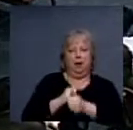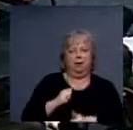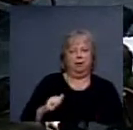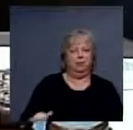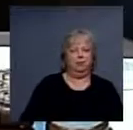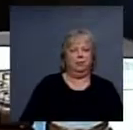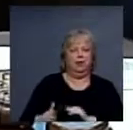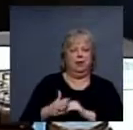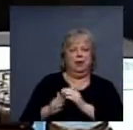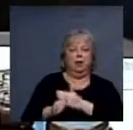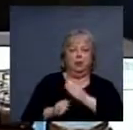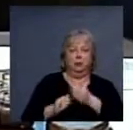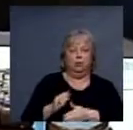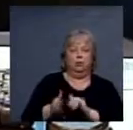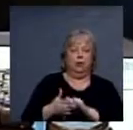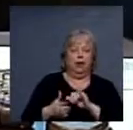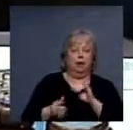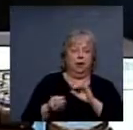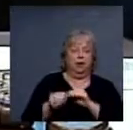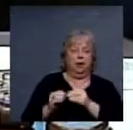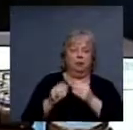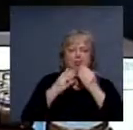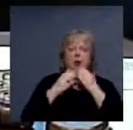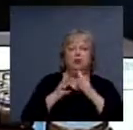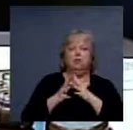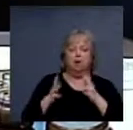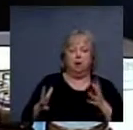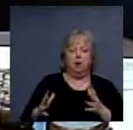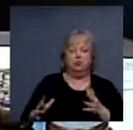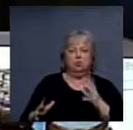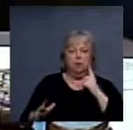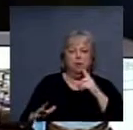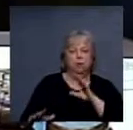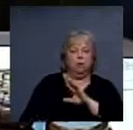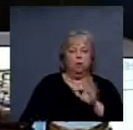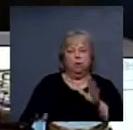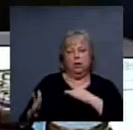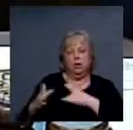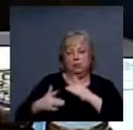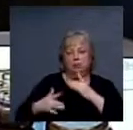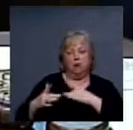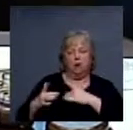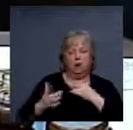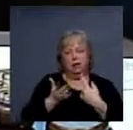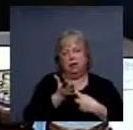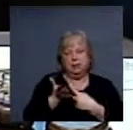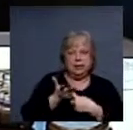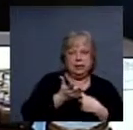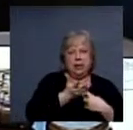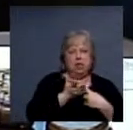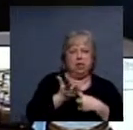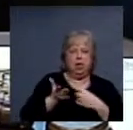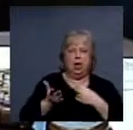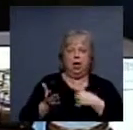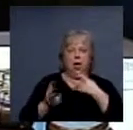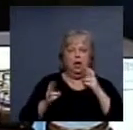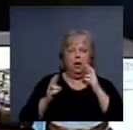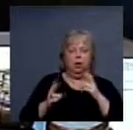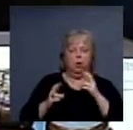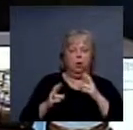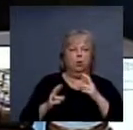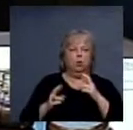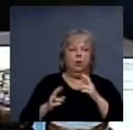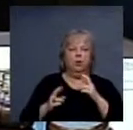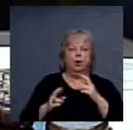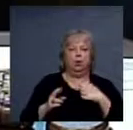That concludes that item. Thank you very much for your concerns and discussions, and I hope that